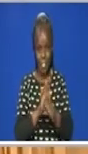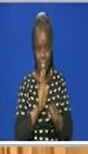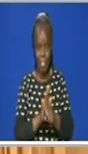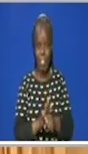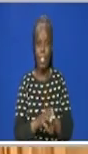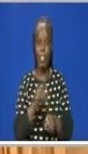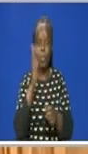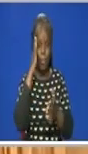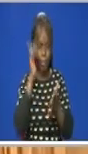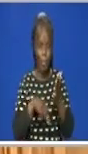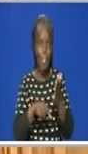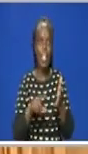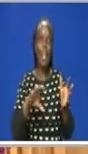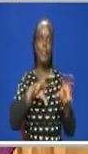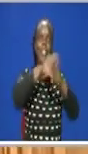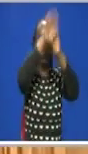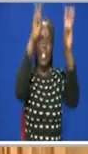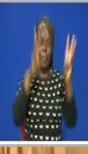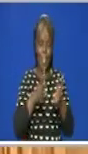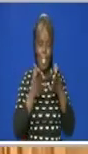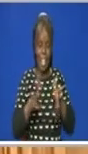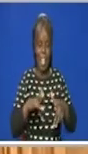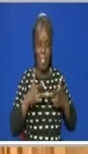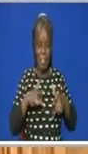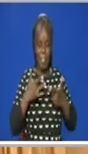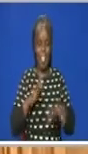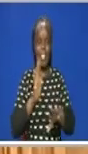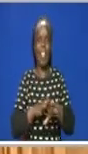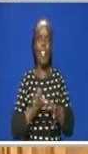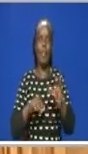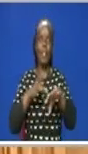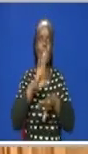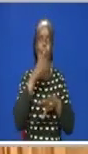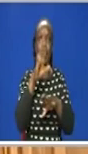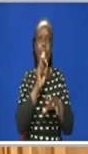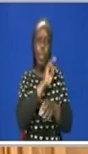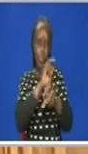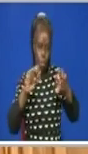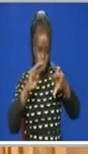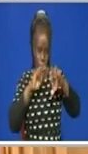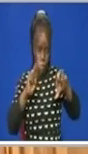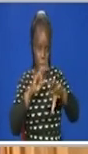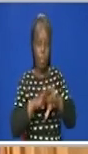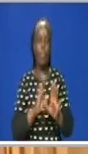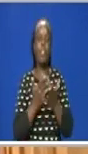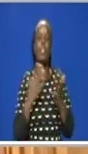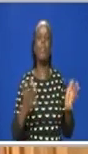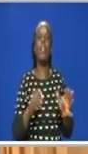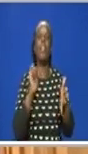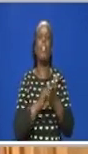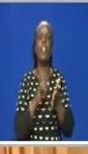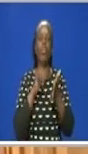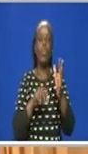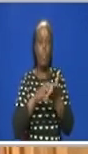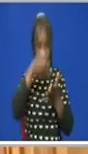You know what? I'm in the space right now. I feel like maybe I've been sent there to investigate something, and that's what now our class is.